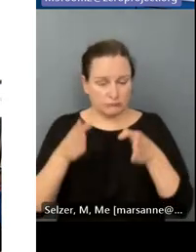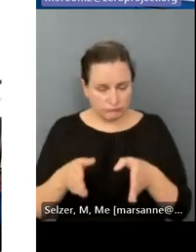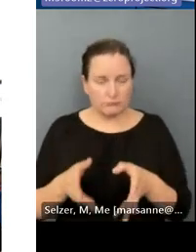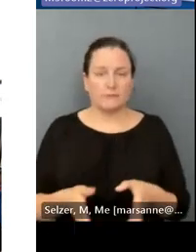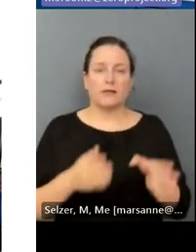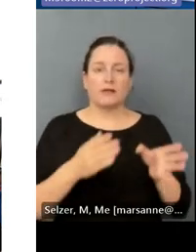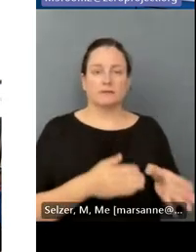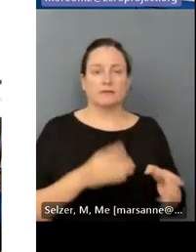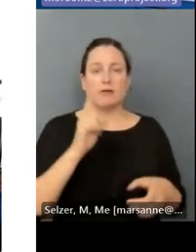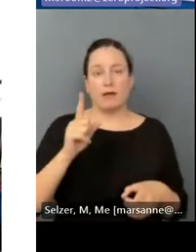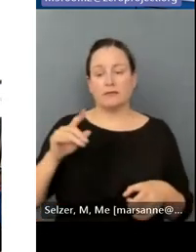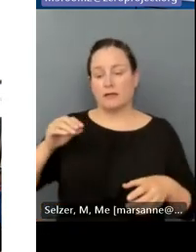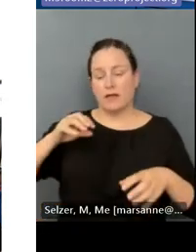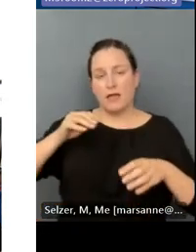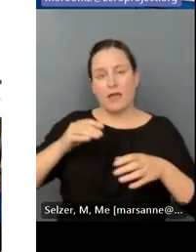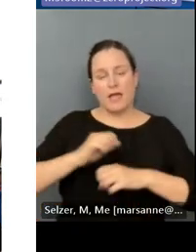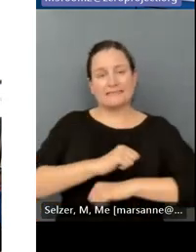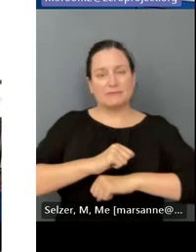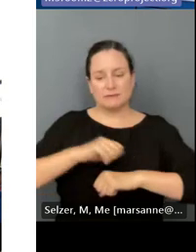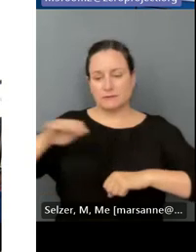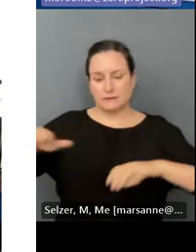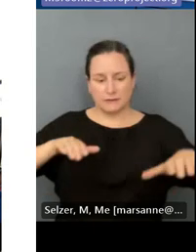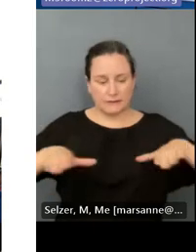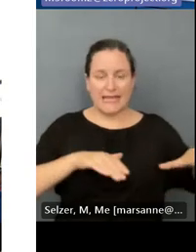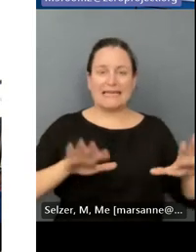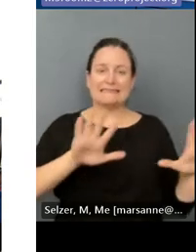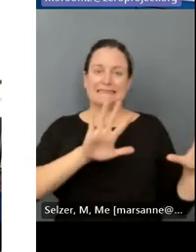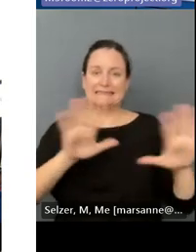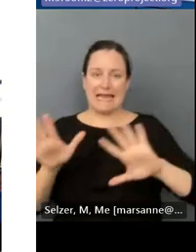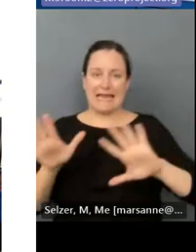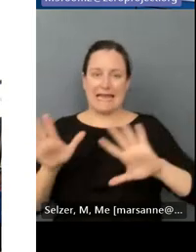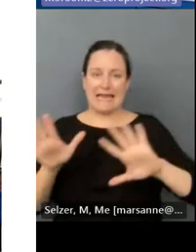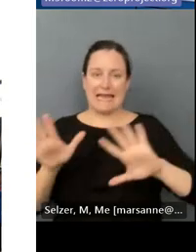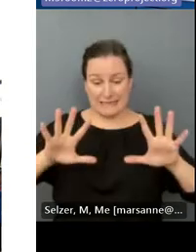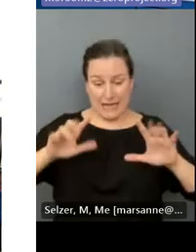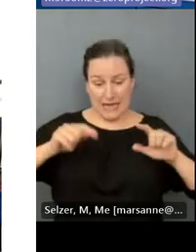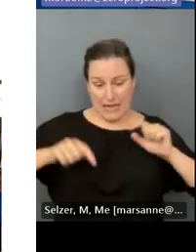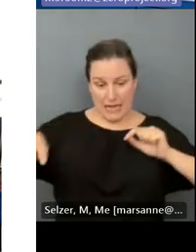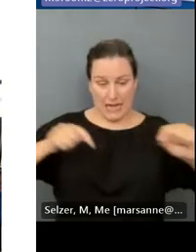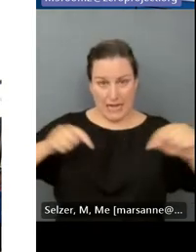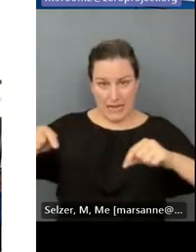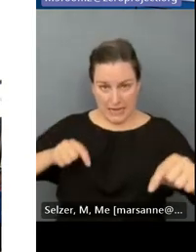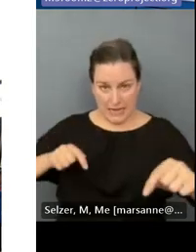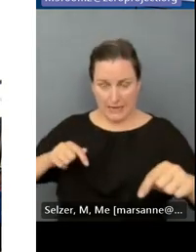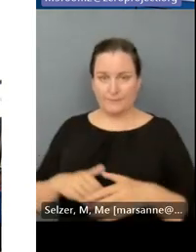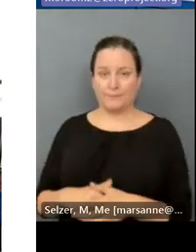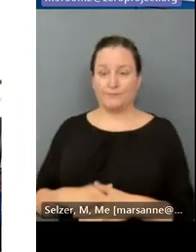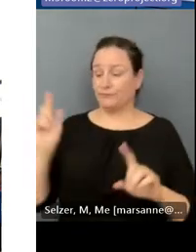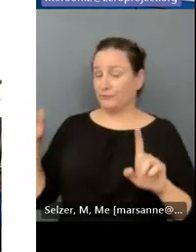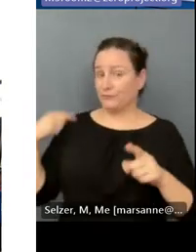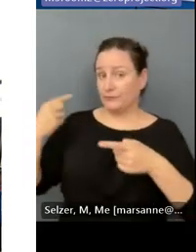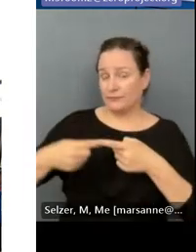municipalities of the department. We are an organization with more than 60 years of history